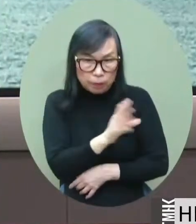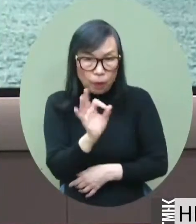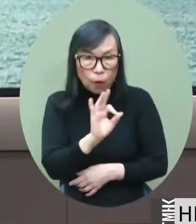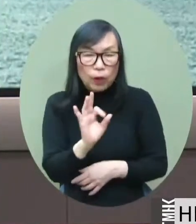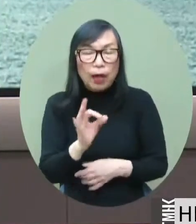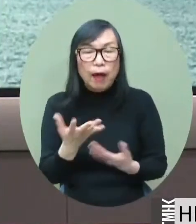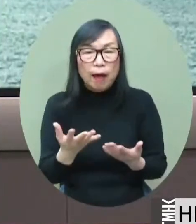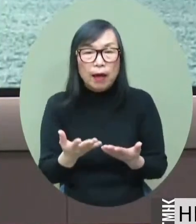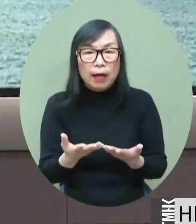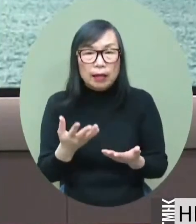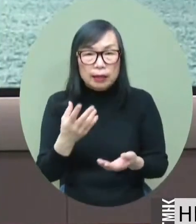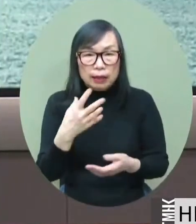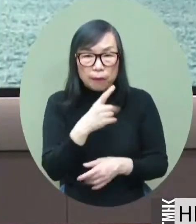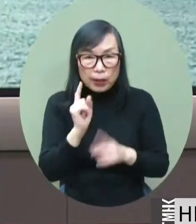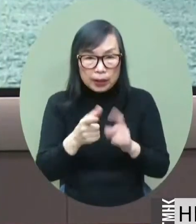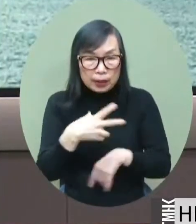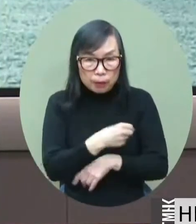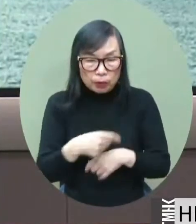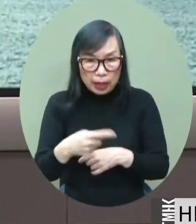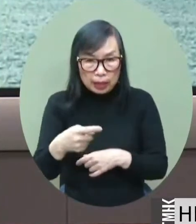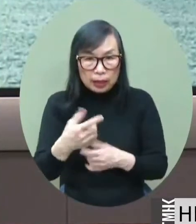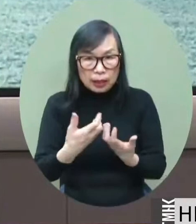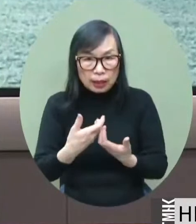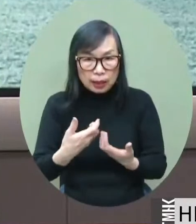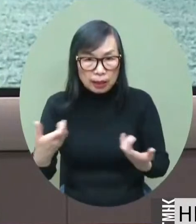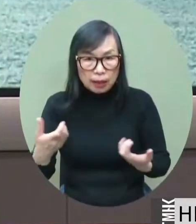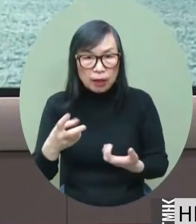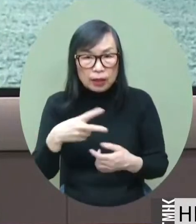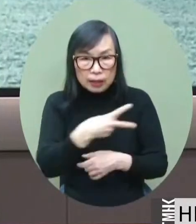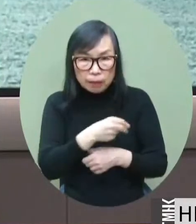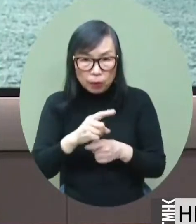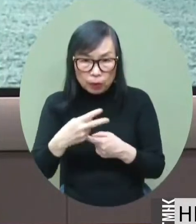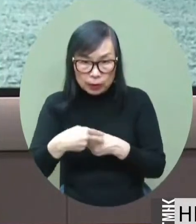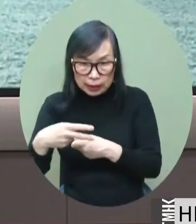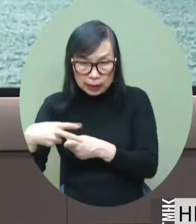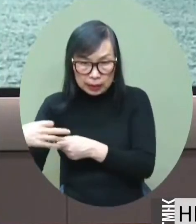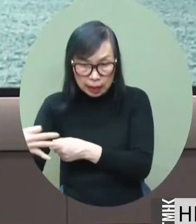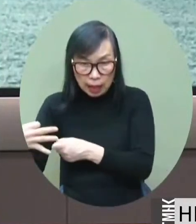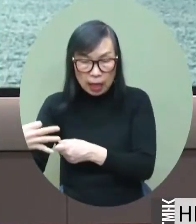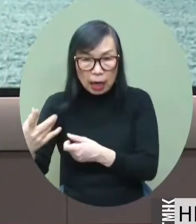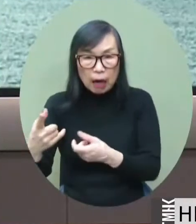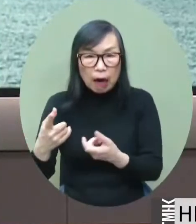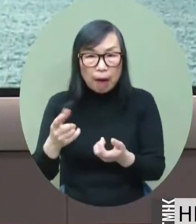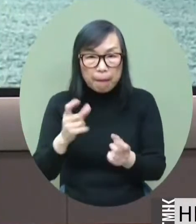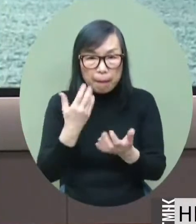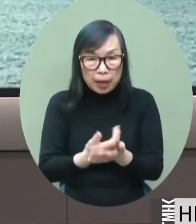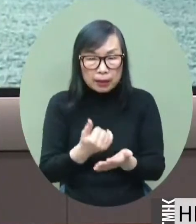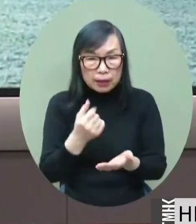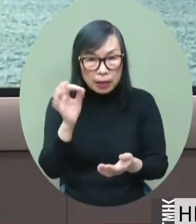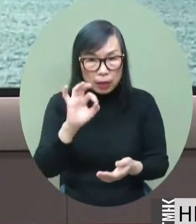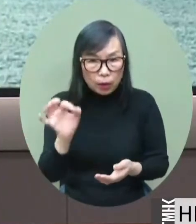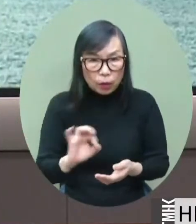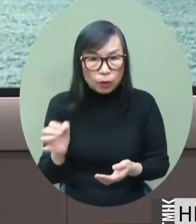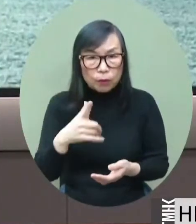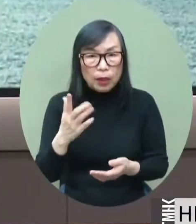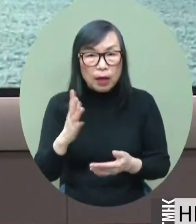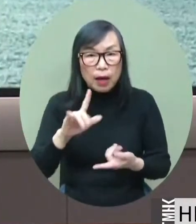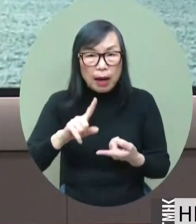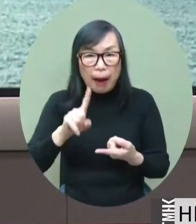For those over 88, never vaccinated 1 jab, compared to those who have 2 jabs or